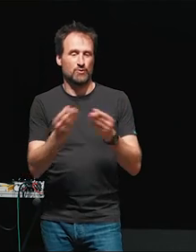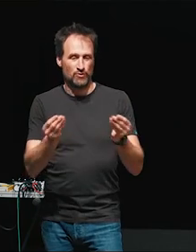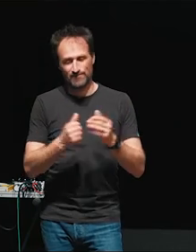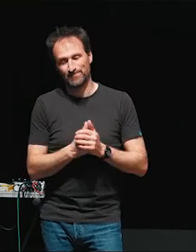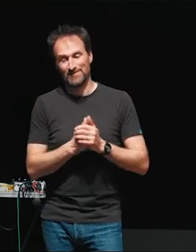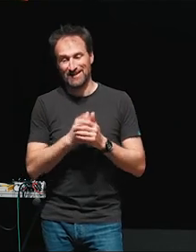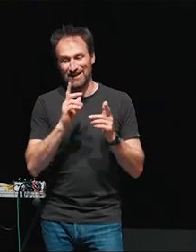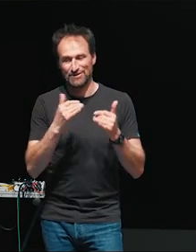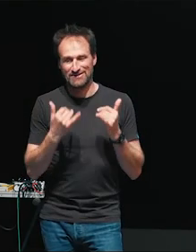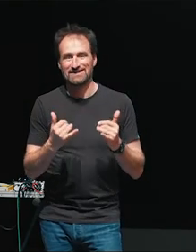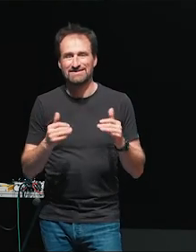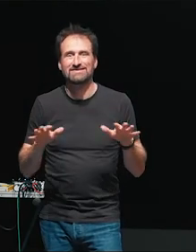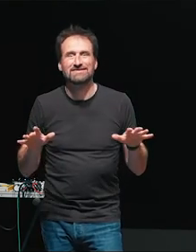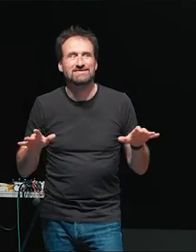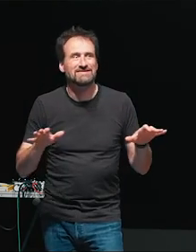architectures begin.